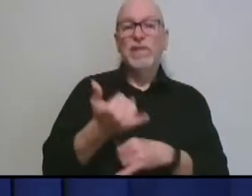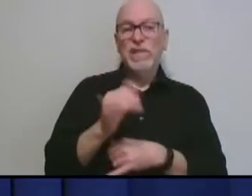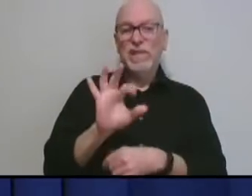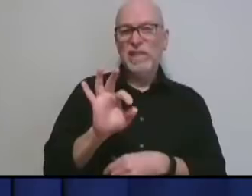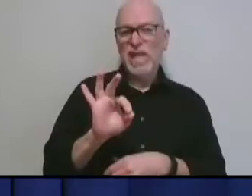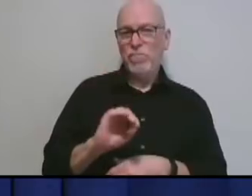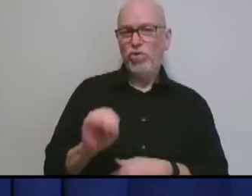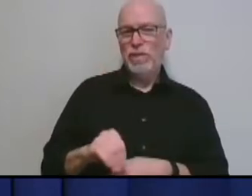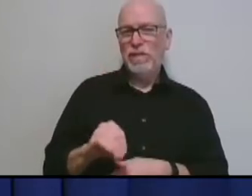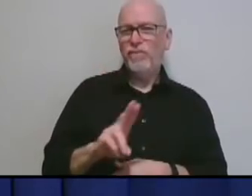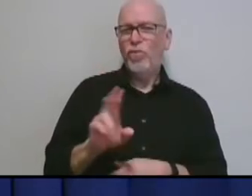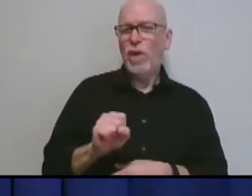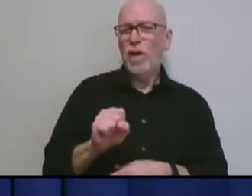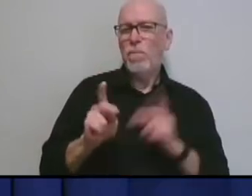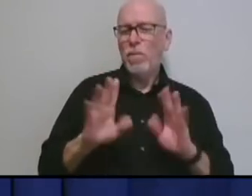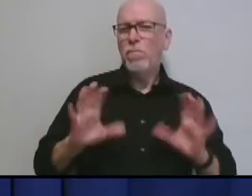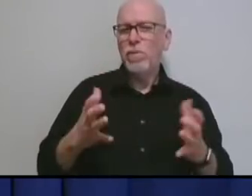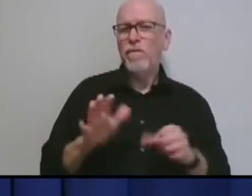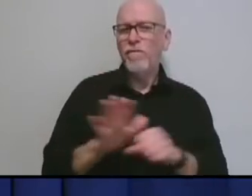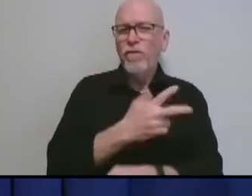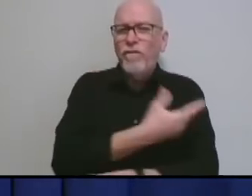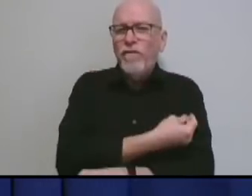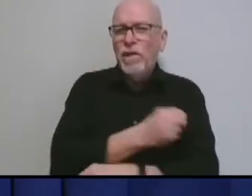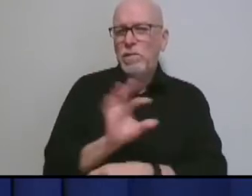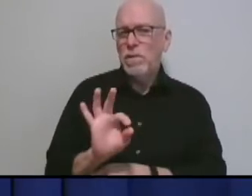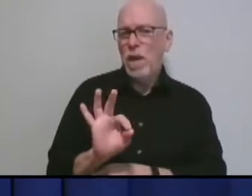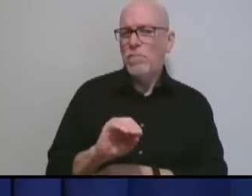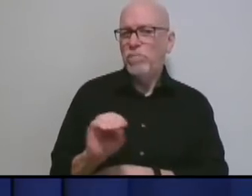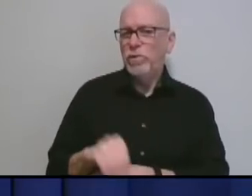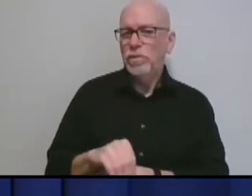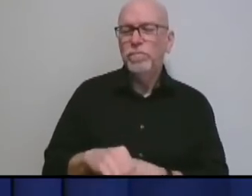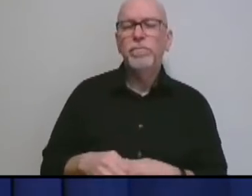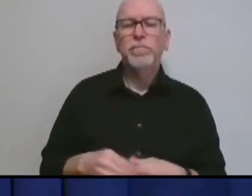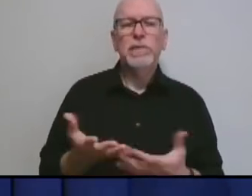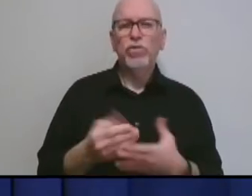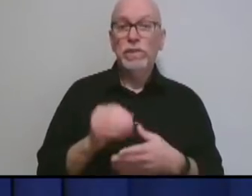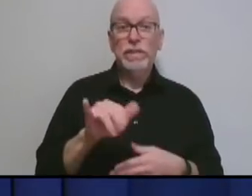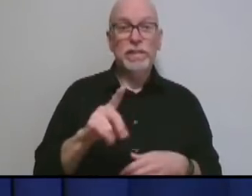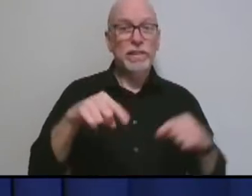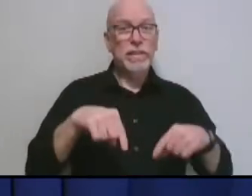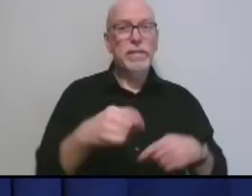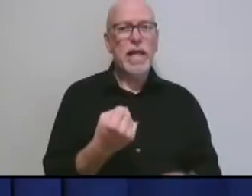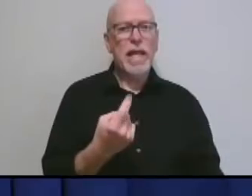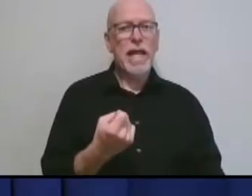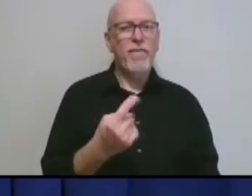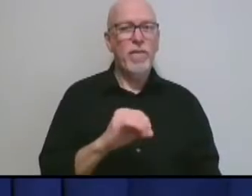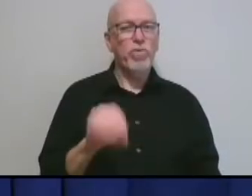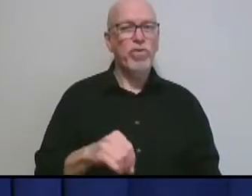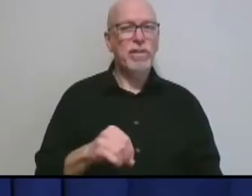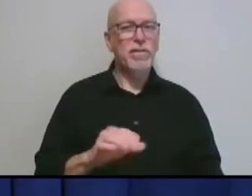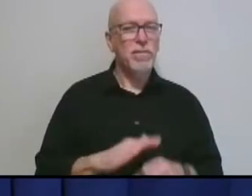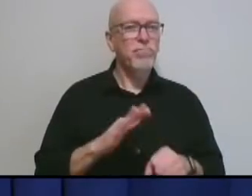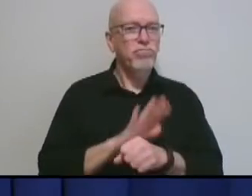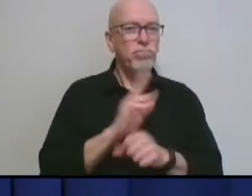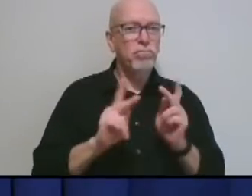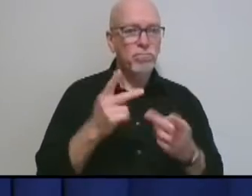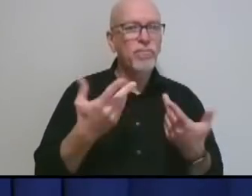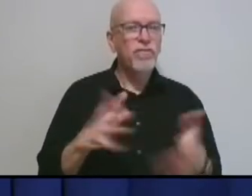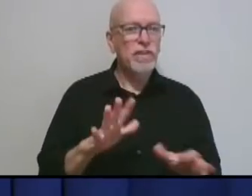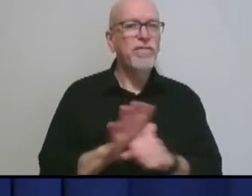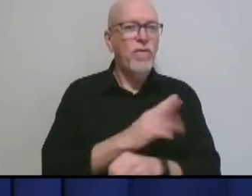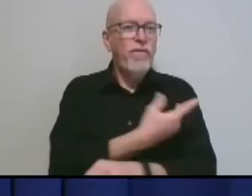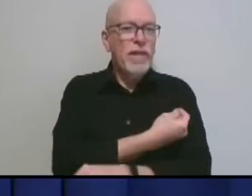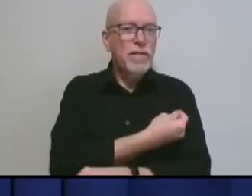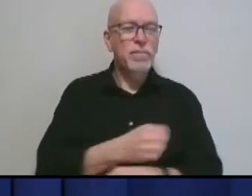U.S. population has been fully vaccinated for COVID-19. Here in Indiana, 11% of our total population has been fully